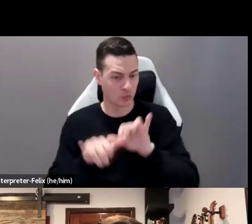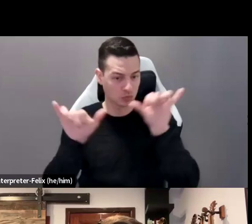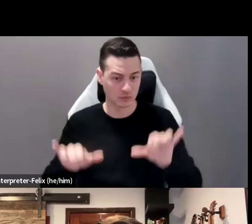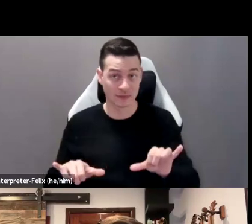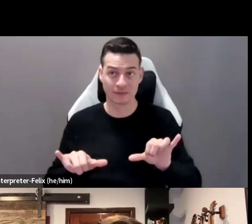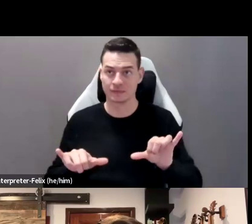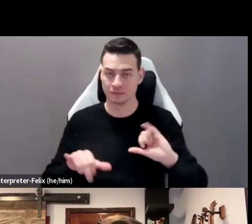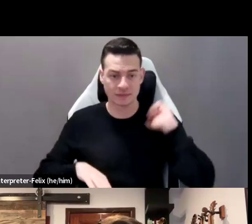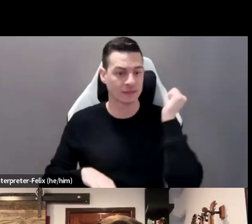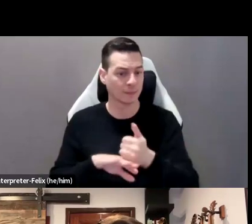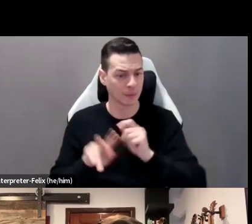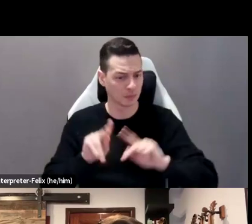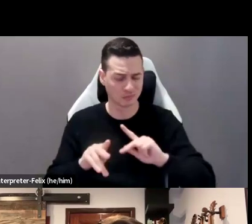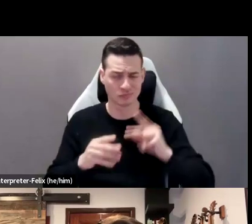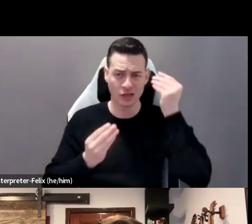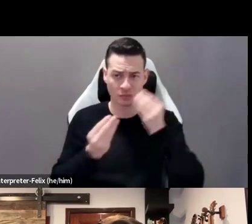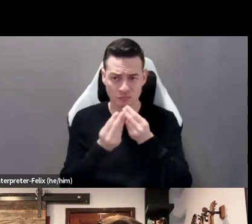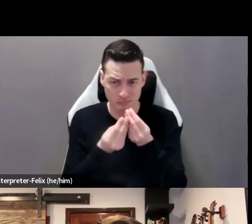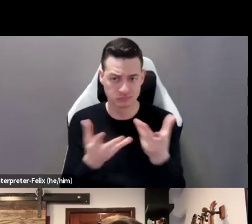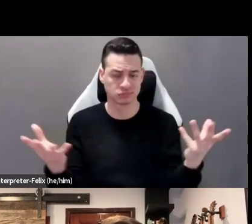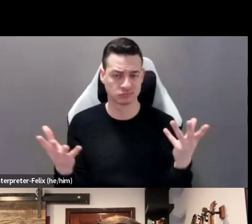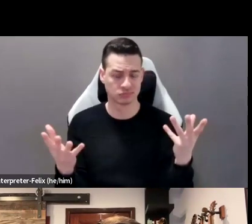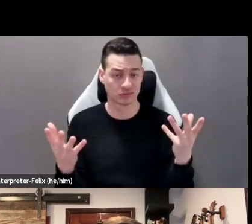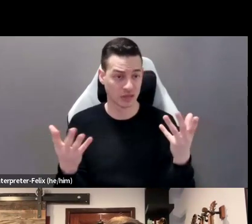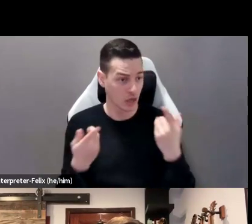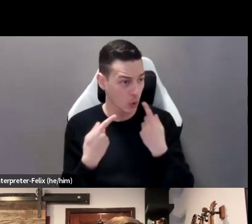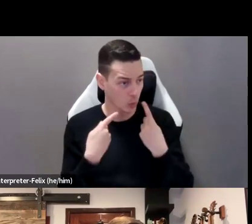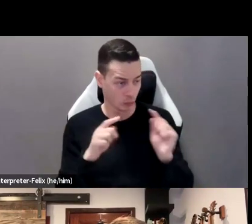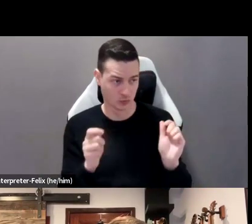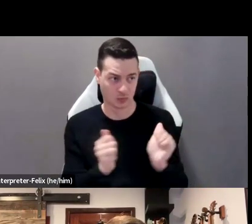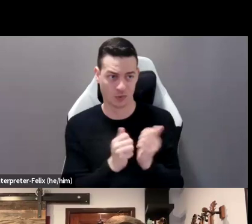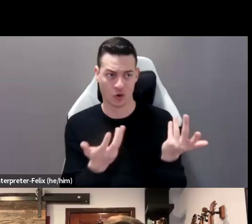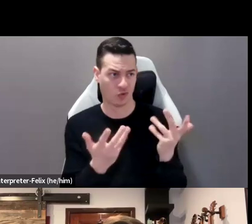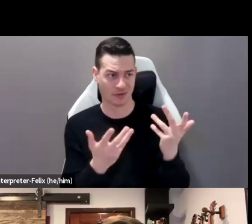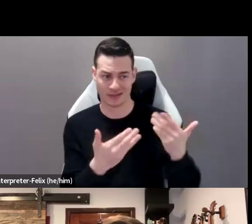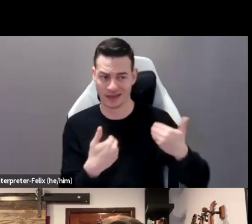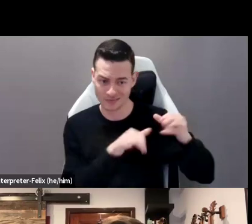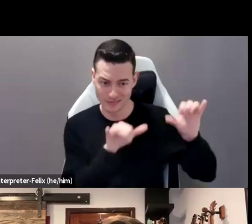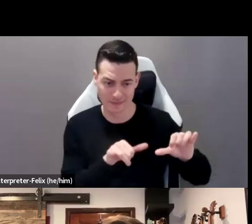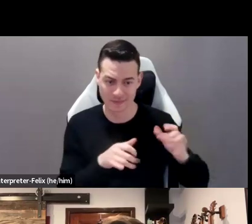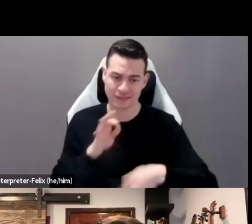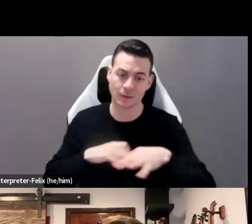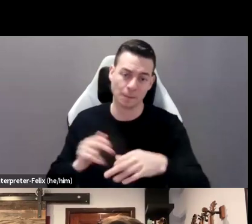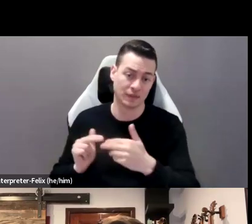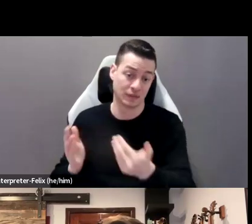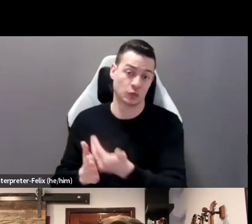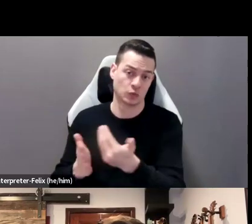are sharing this information in a way that works with what's already there rather than trying to build something different?